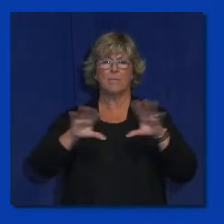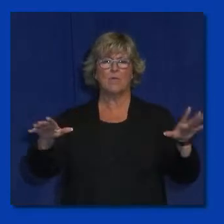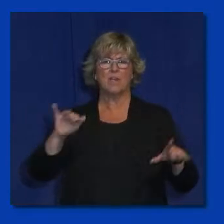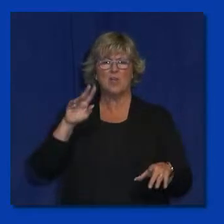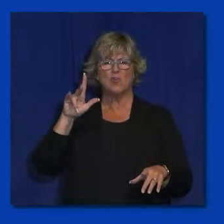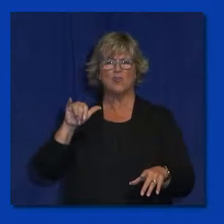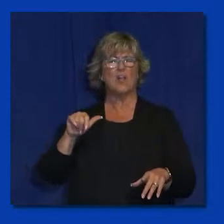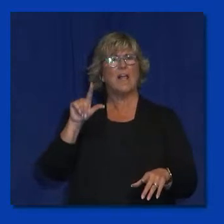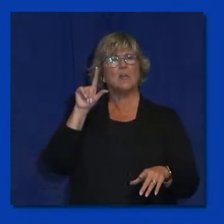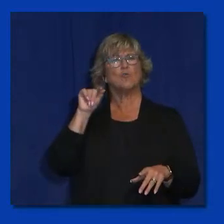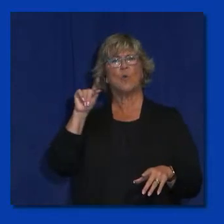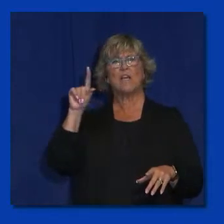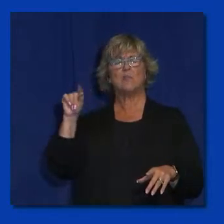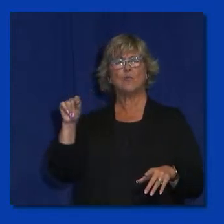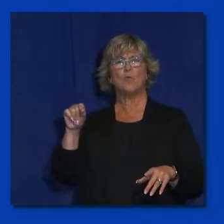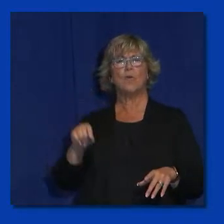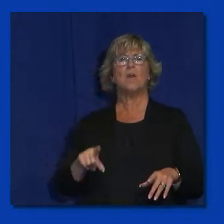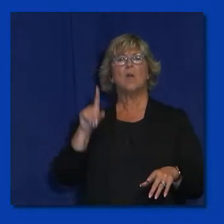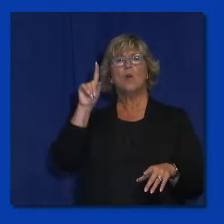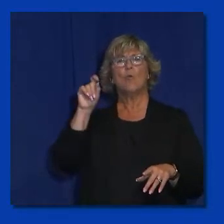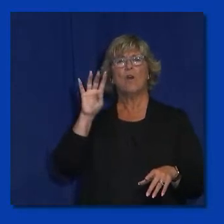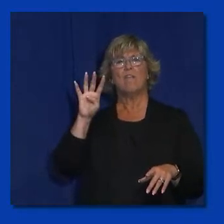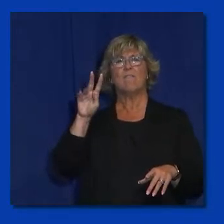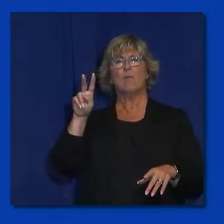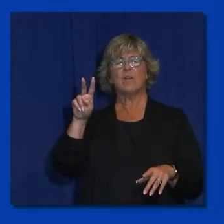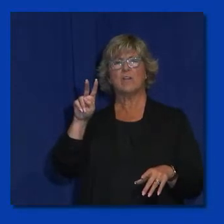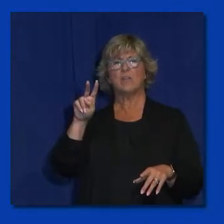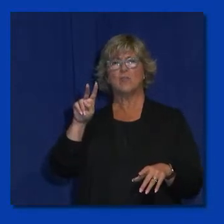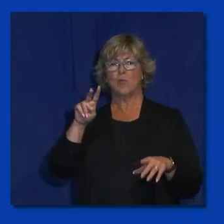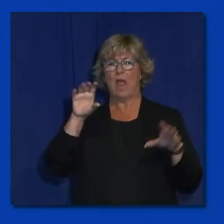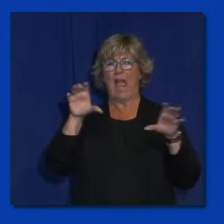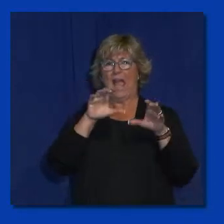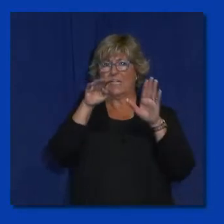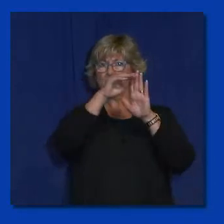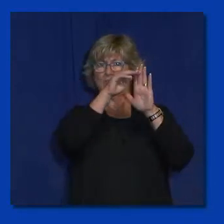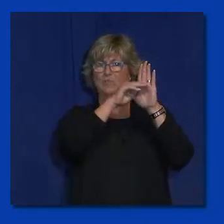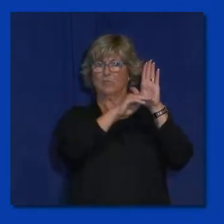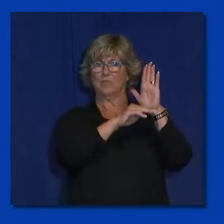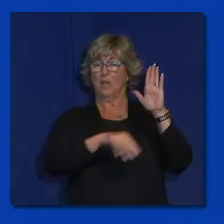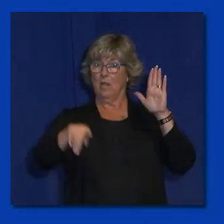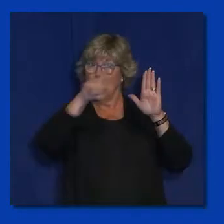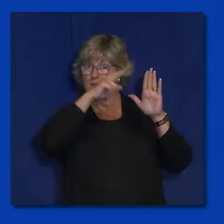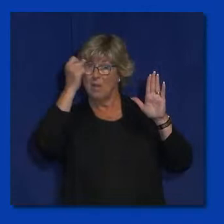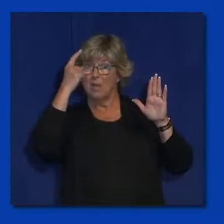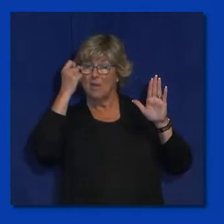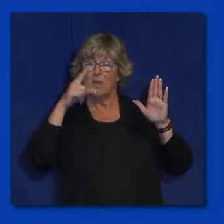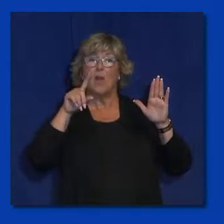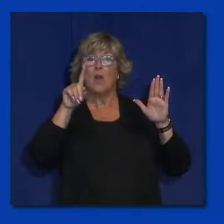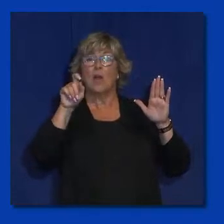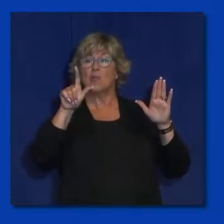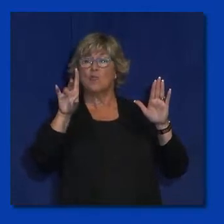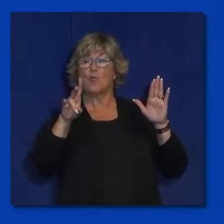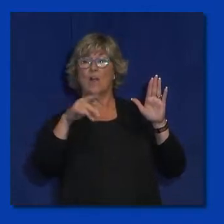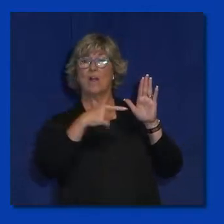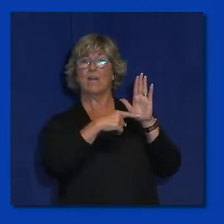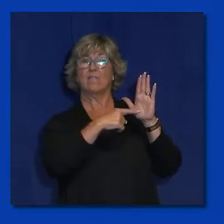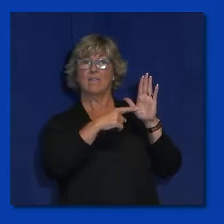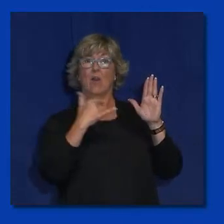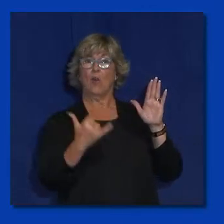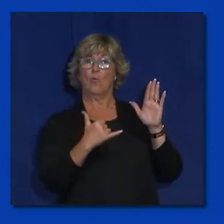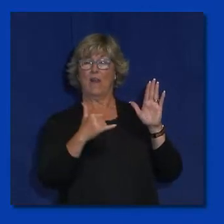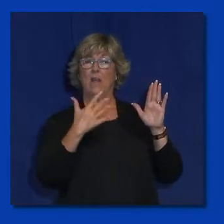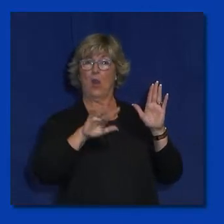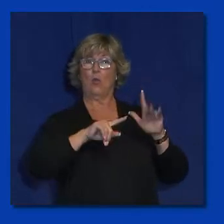July of 2020. It has 142 specific actions. And I want folks to know 127 are in